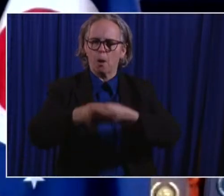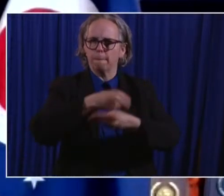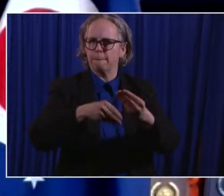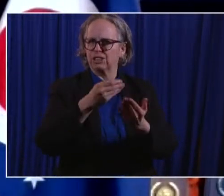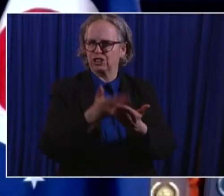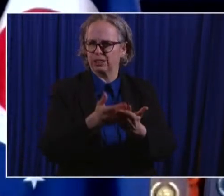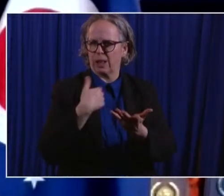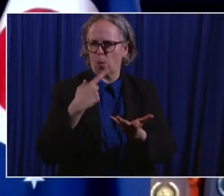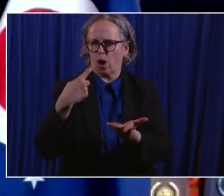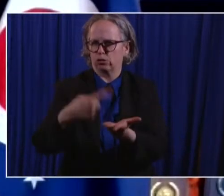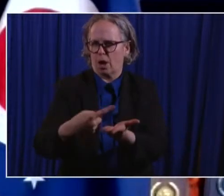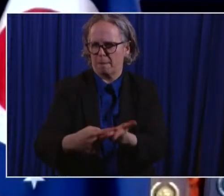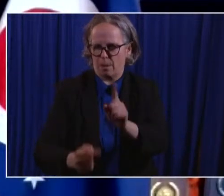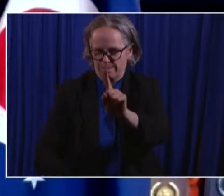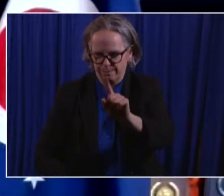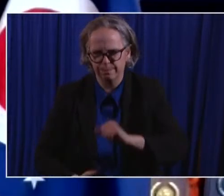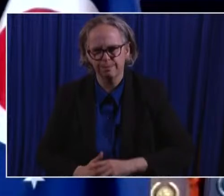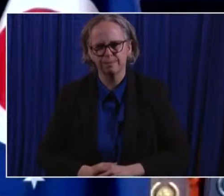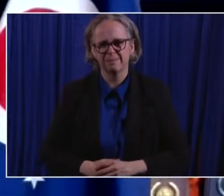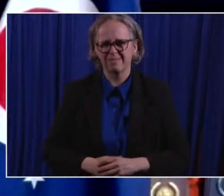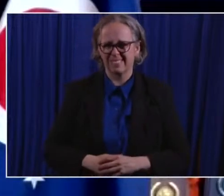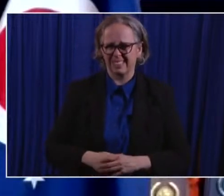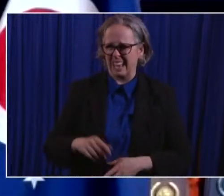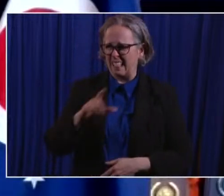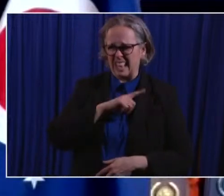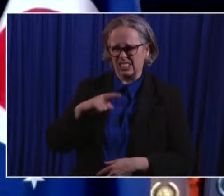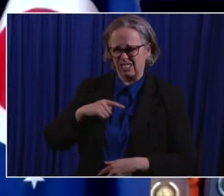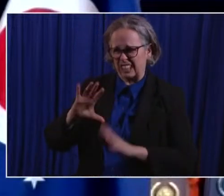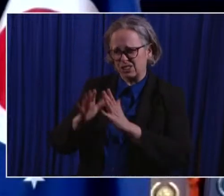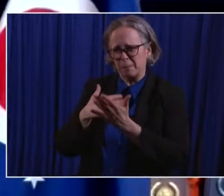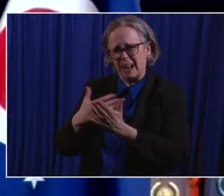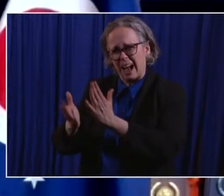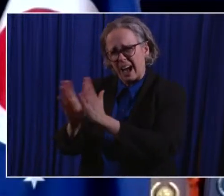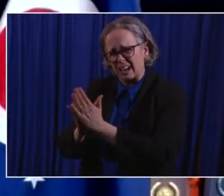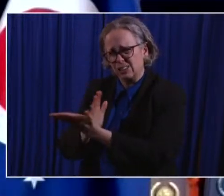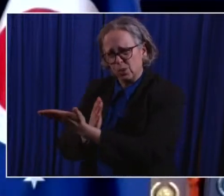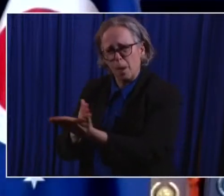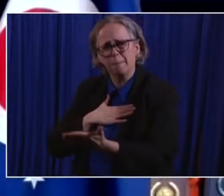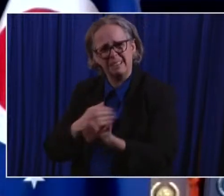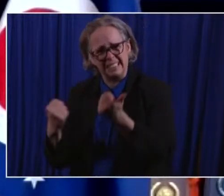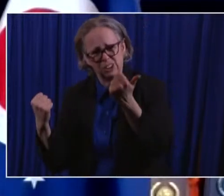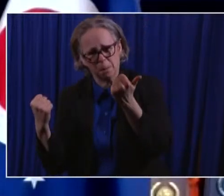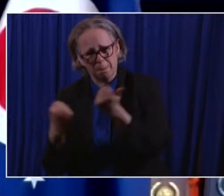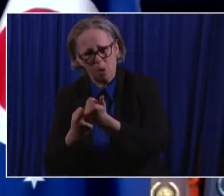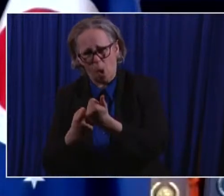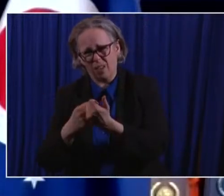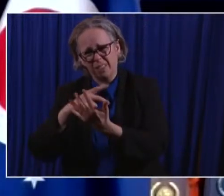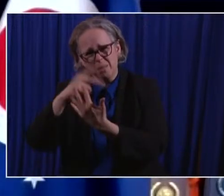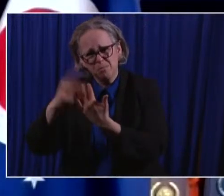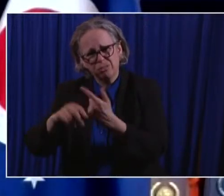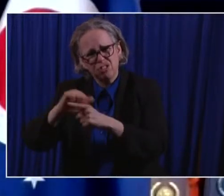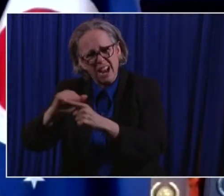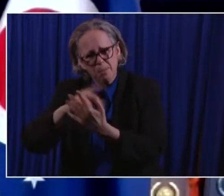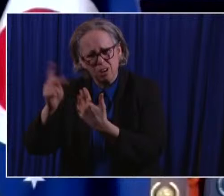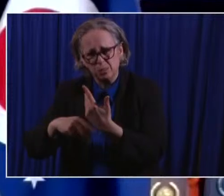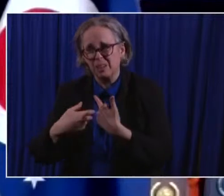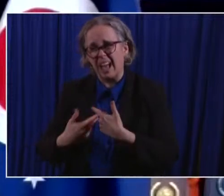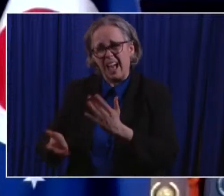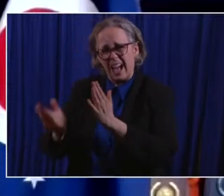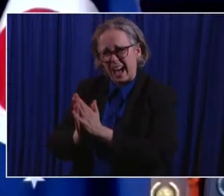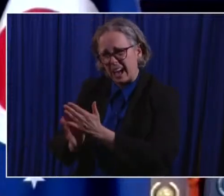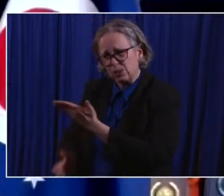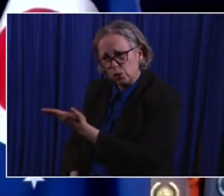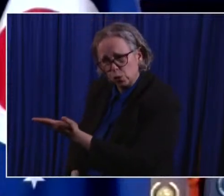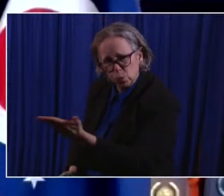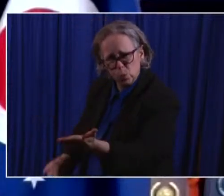request. We need the legislature to fund these programs in the upcoming budget. We are asking for more. We want to set the goal